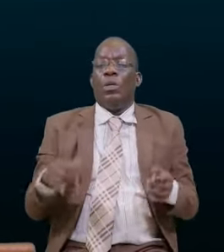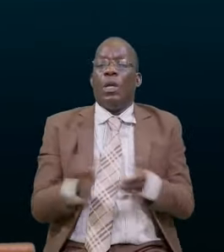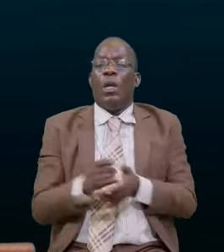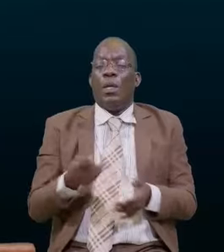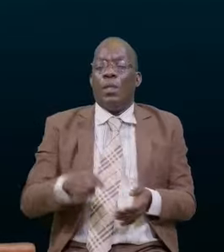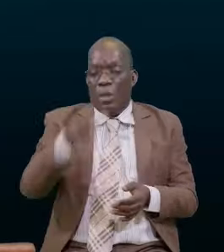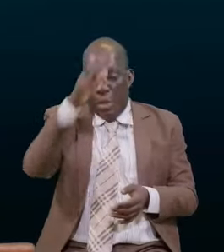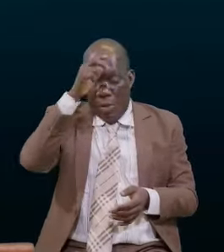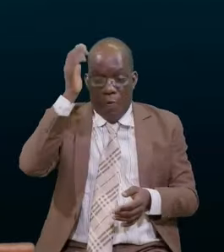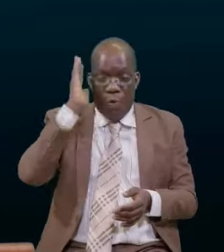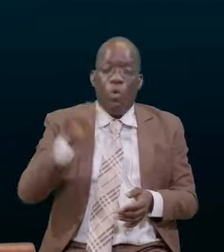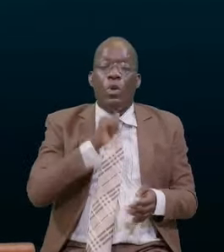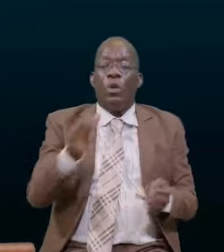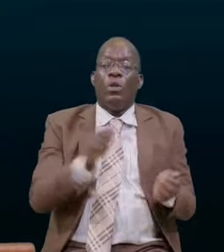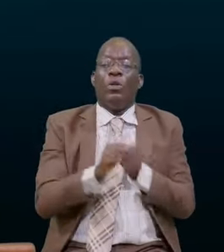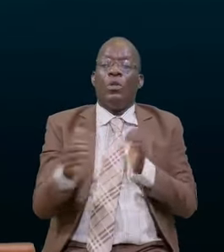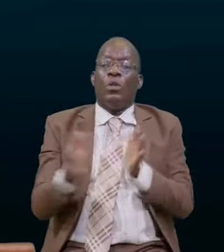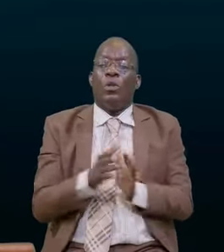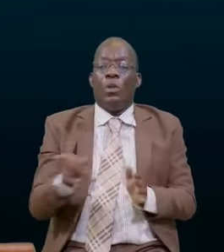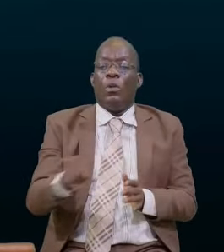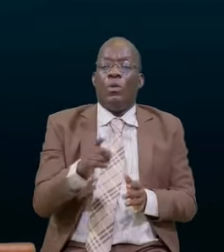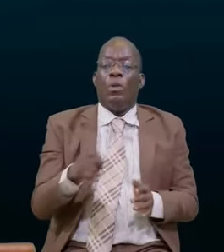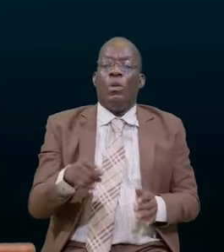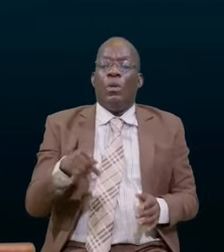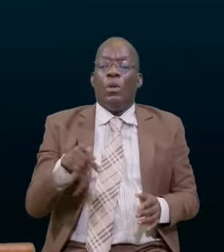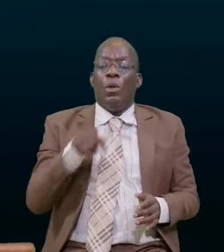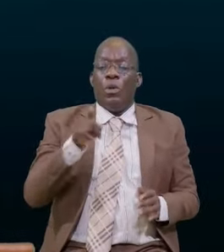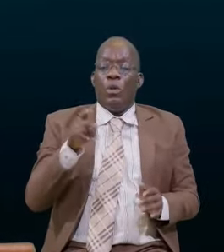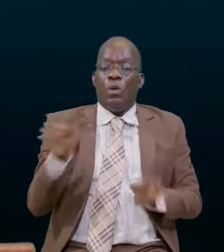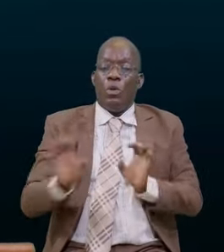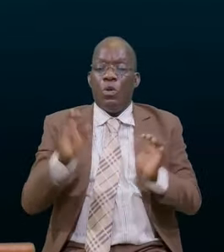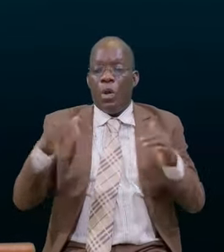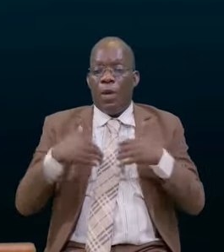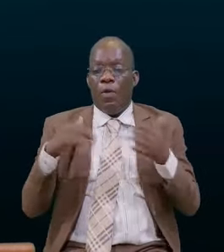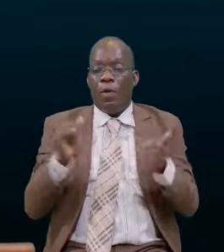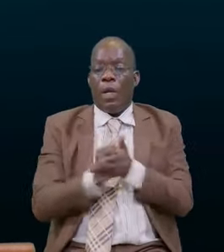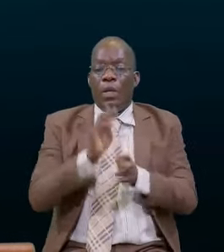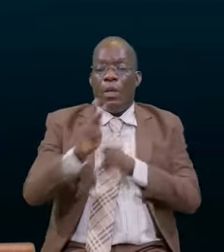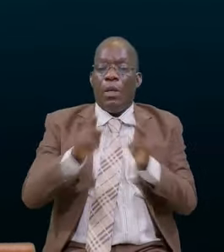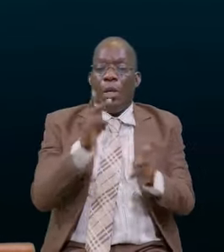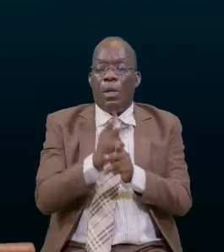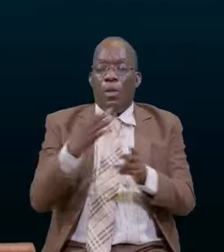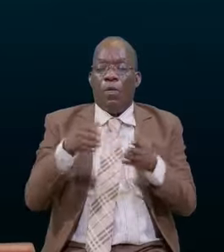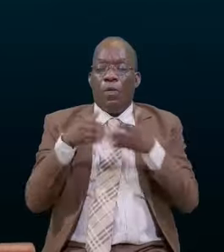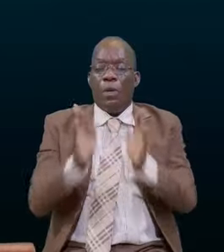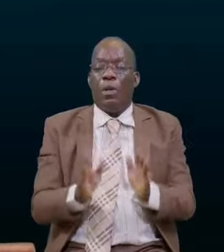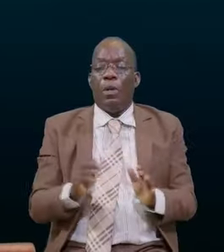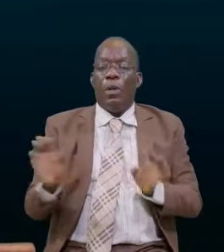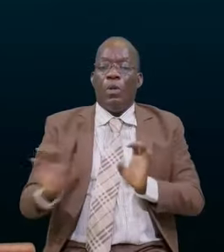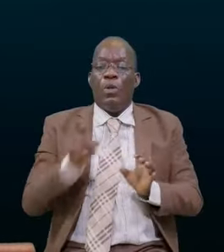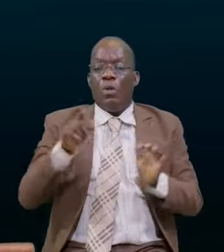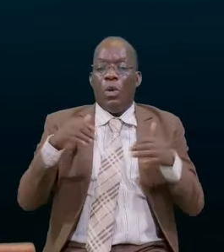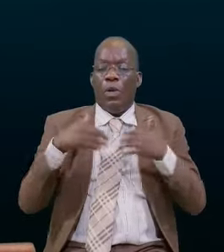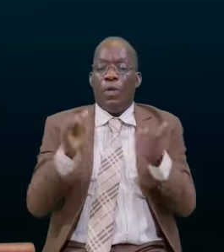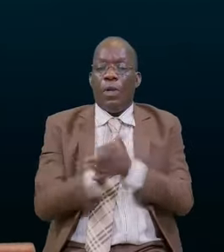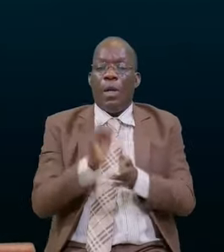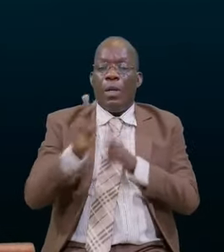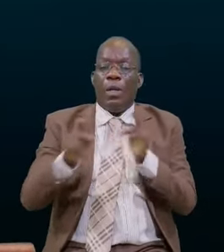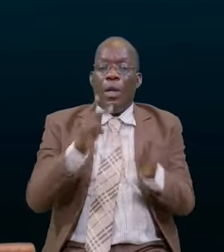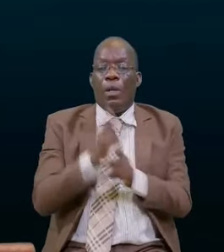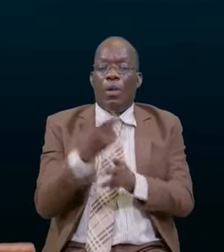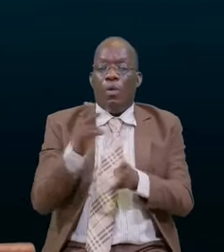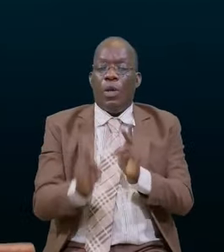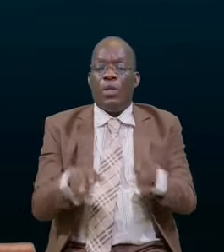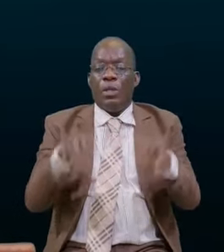really scatter the life of Peter do you have such a spiritual Mentor do you have spiritual Mentor that can be able to guide